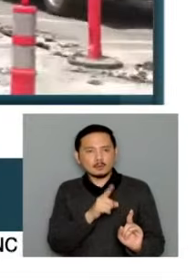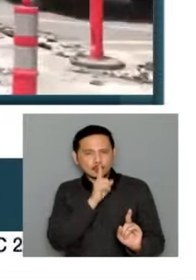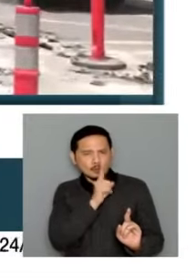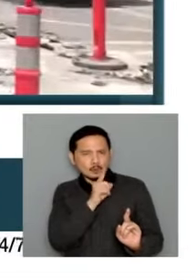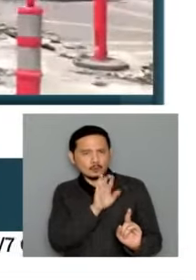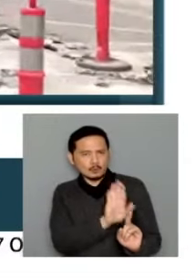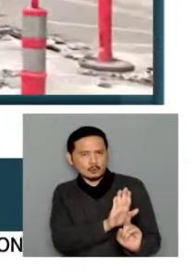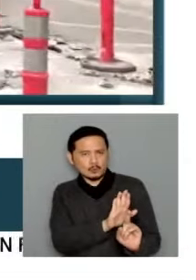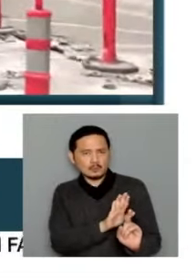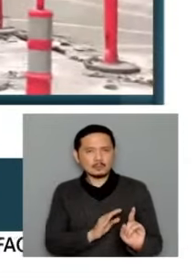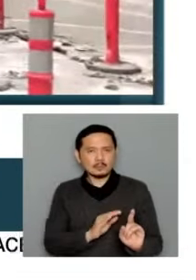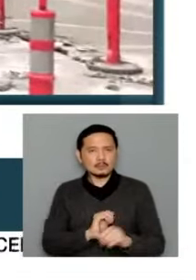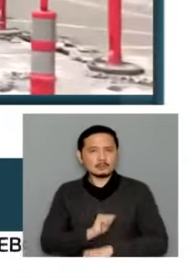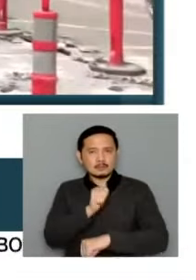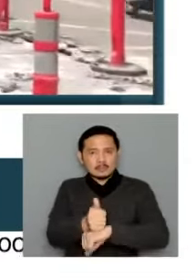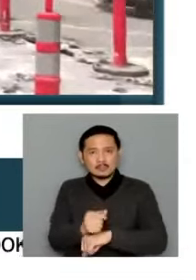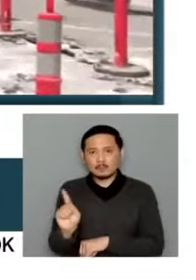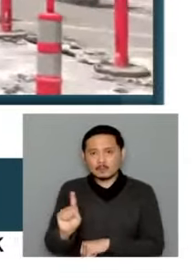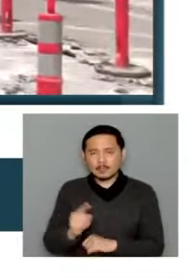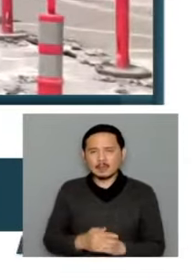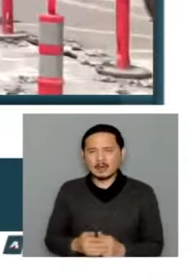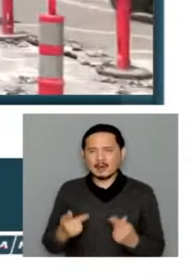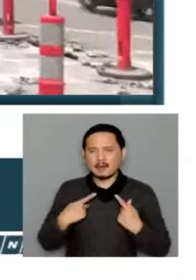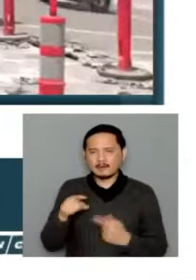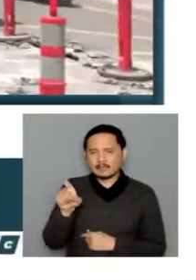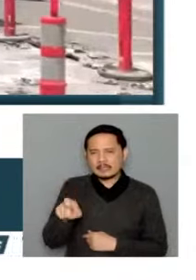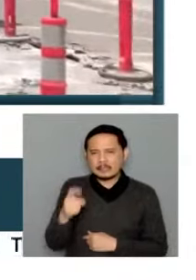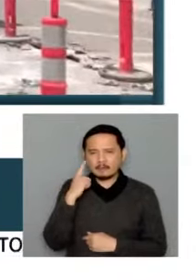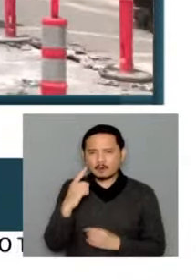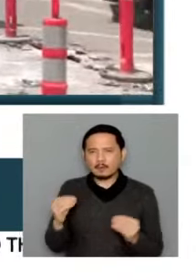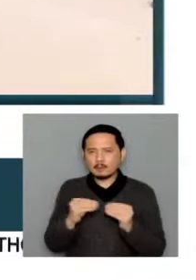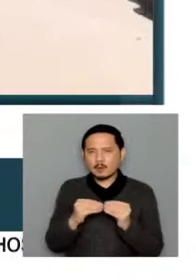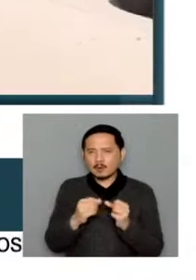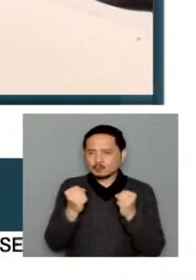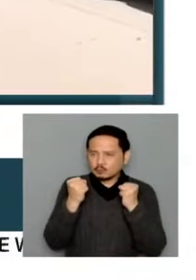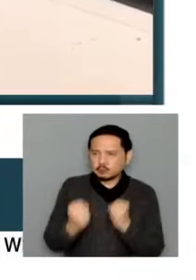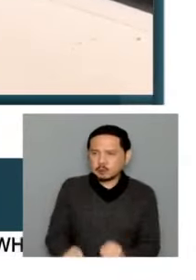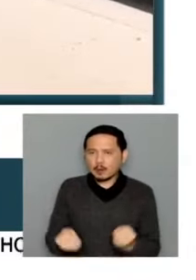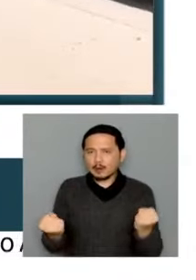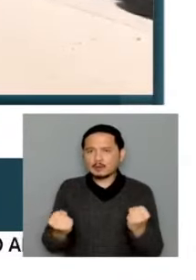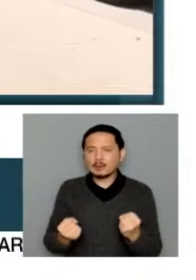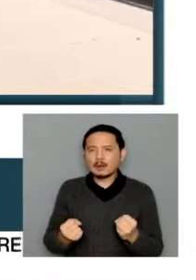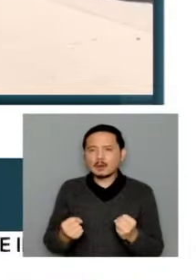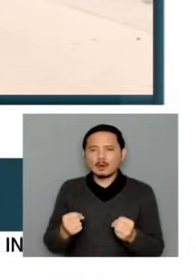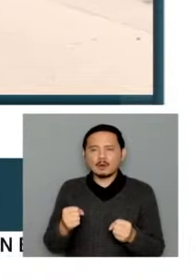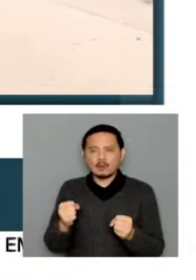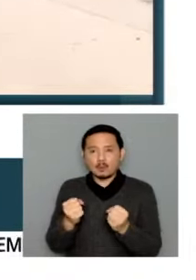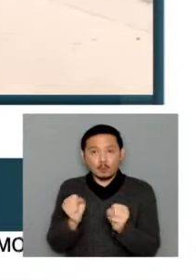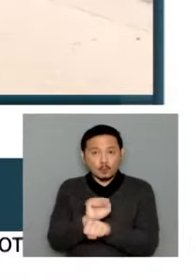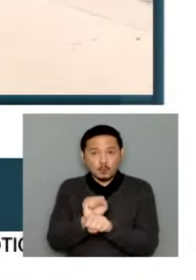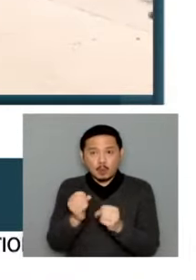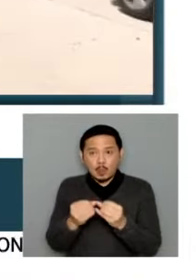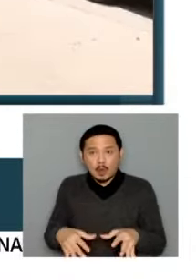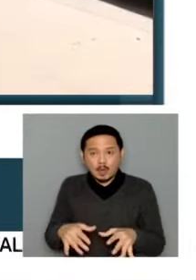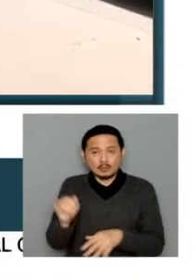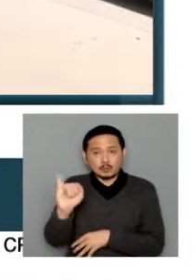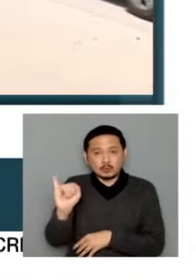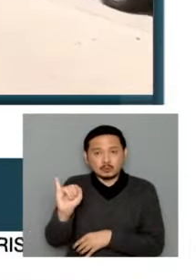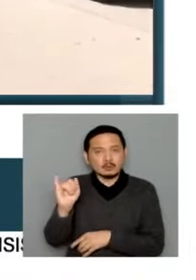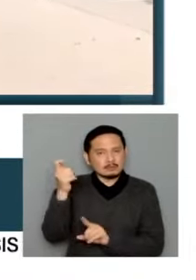has established that there is a need for a stronger unemployment insurance program. Mm-hmm. Now, you said the